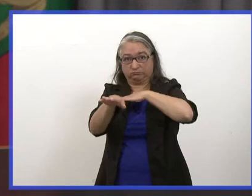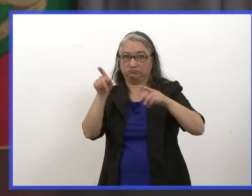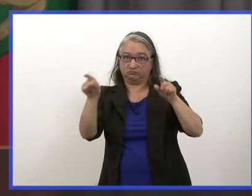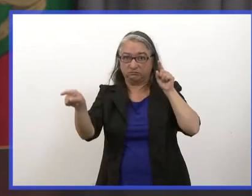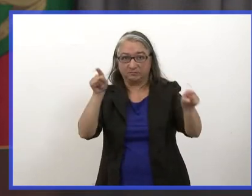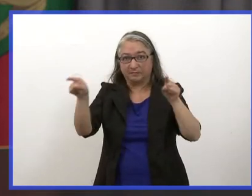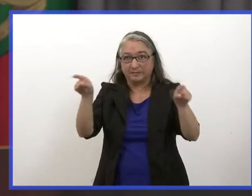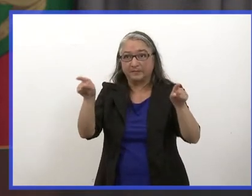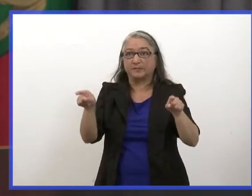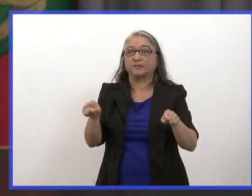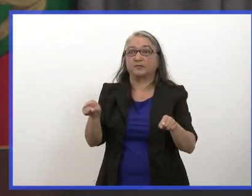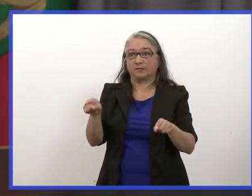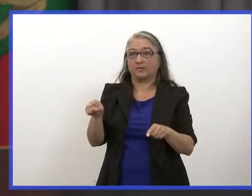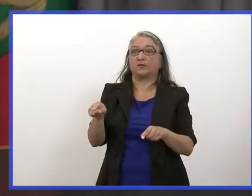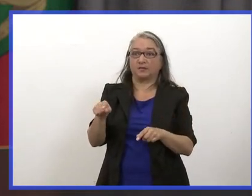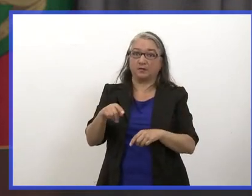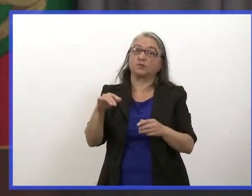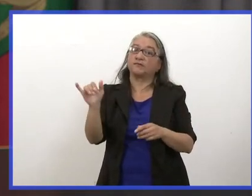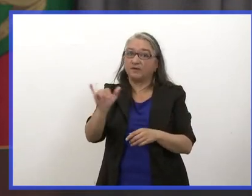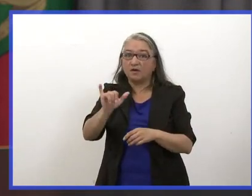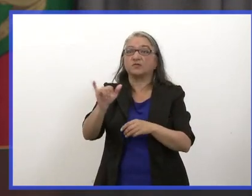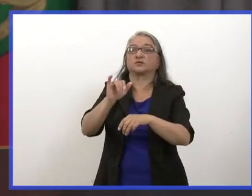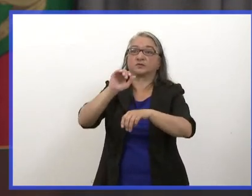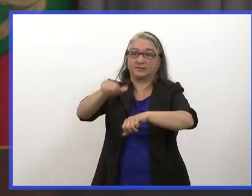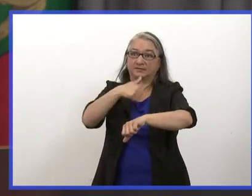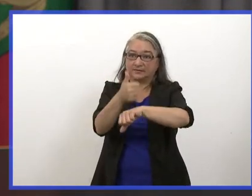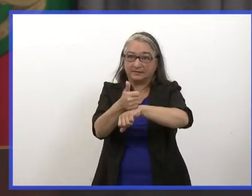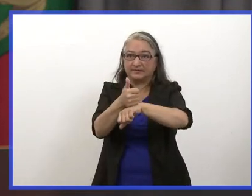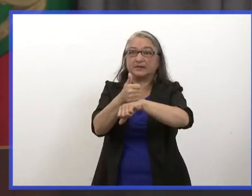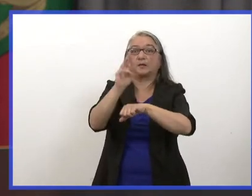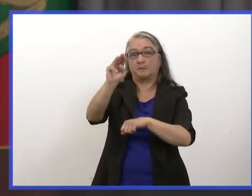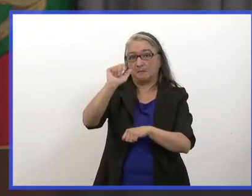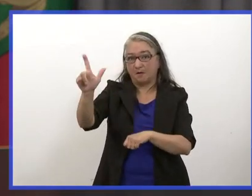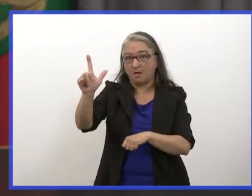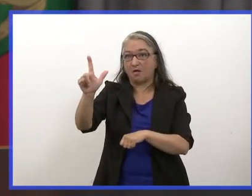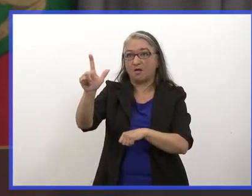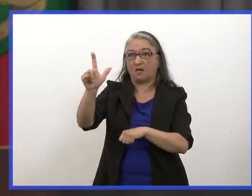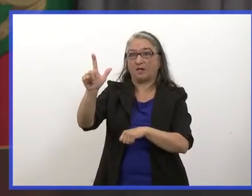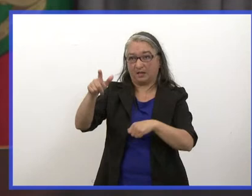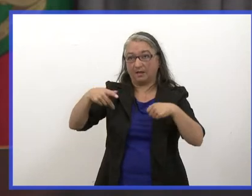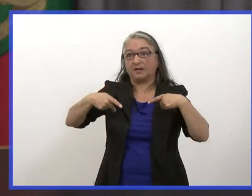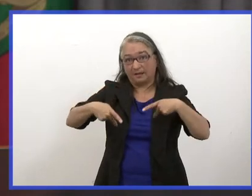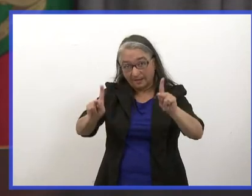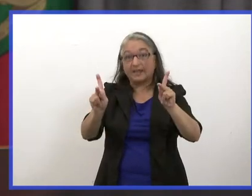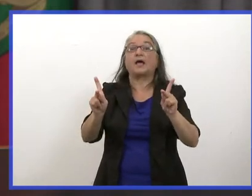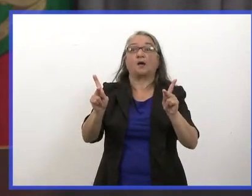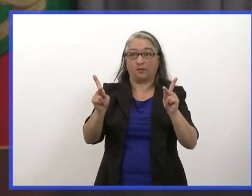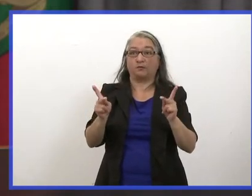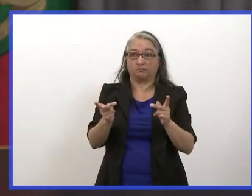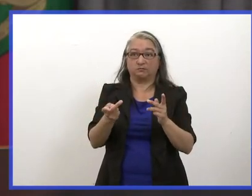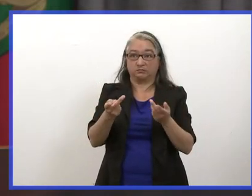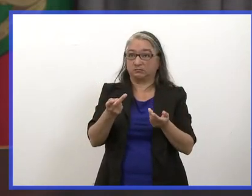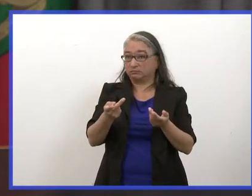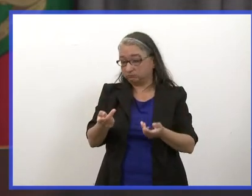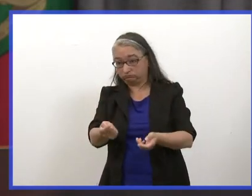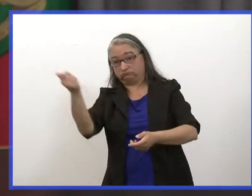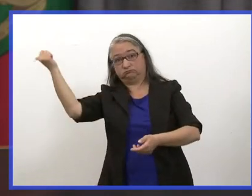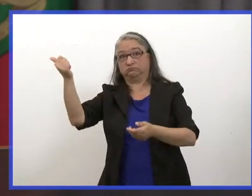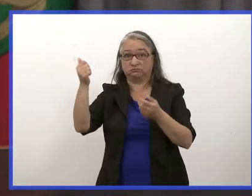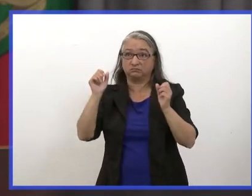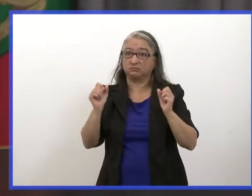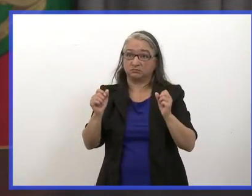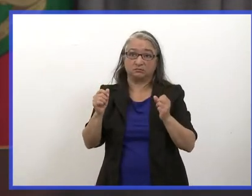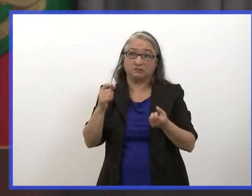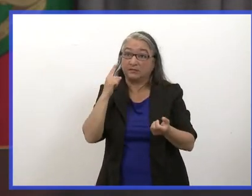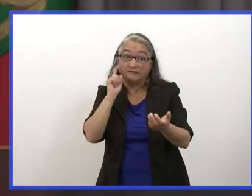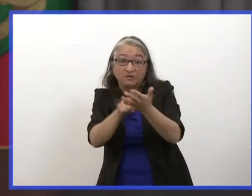that these malls are directed to evict people who are gathering with others.